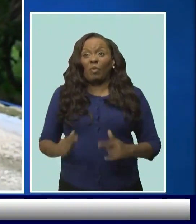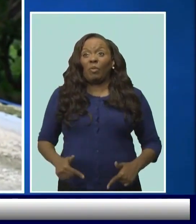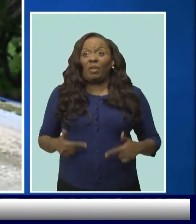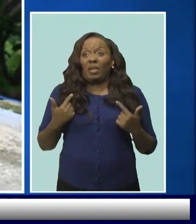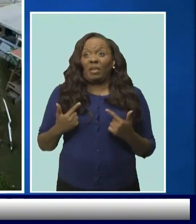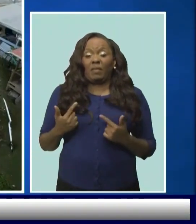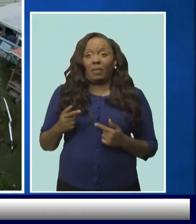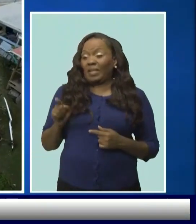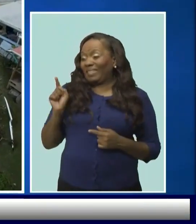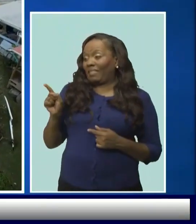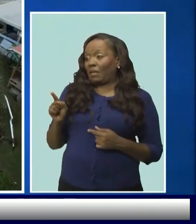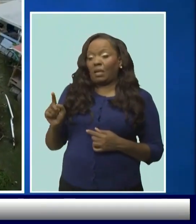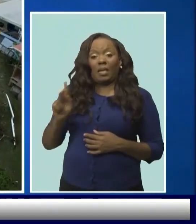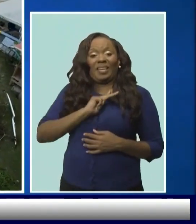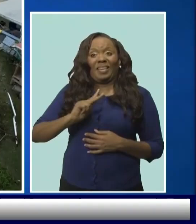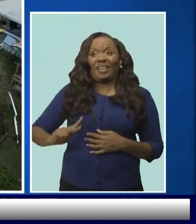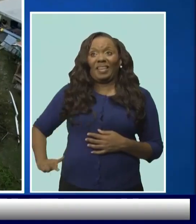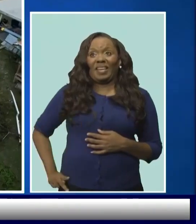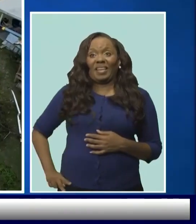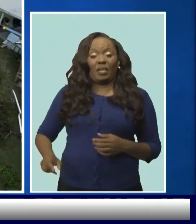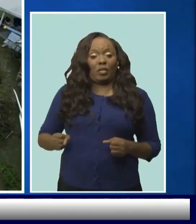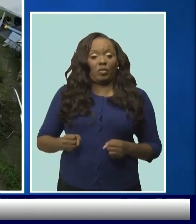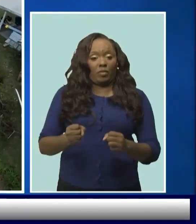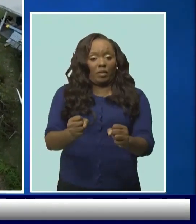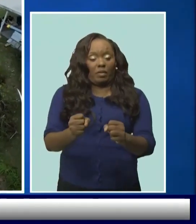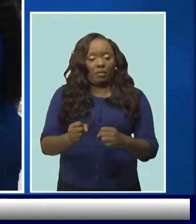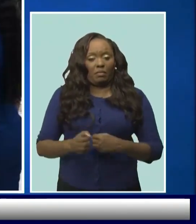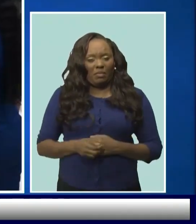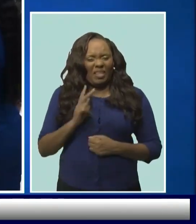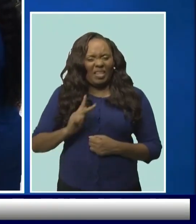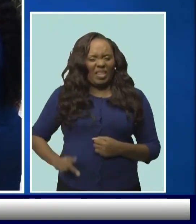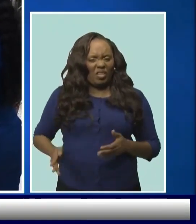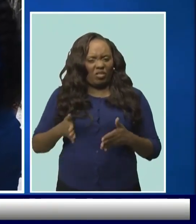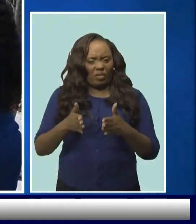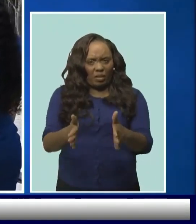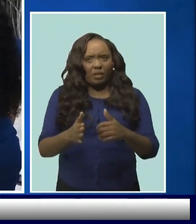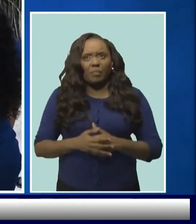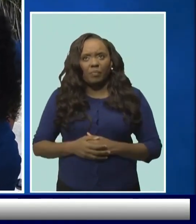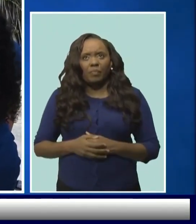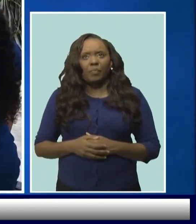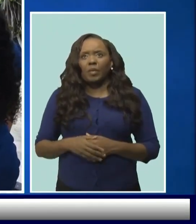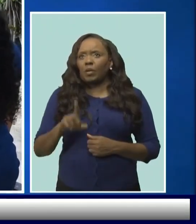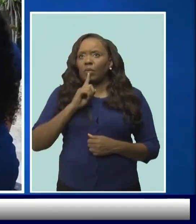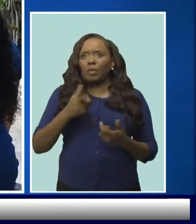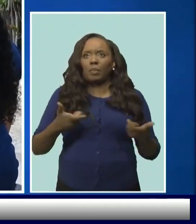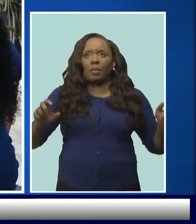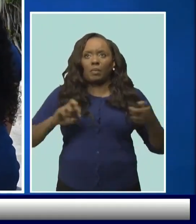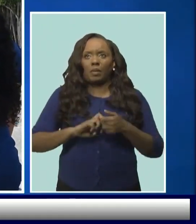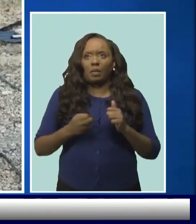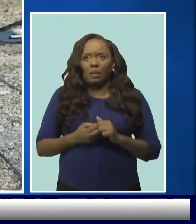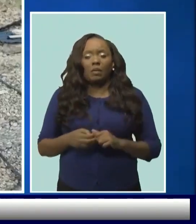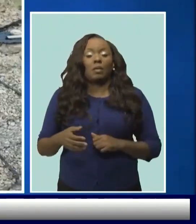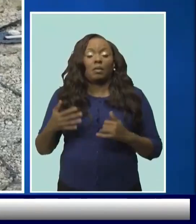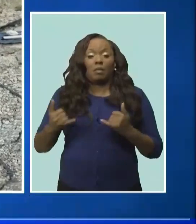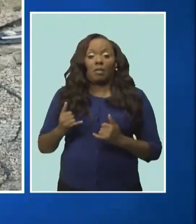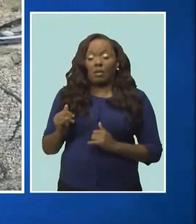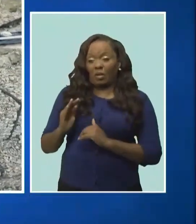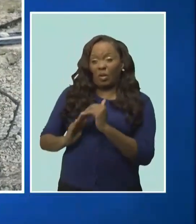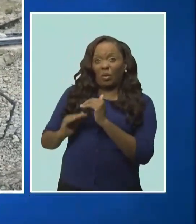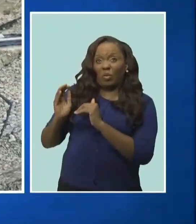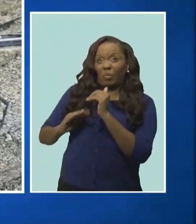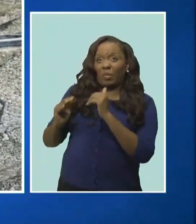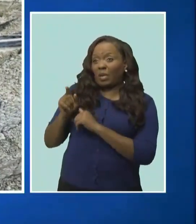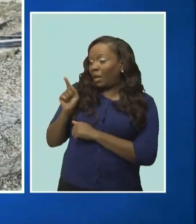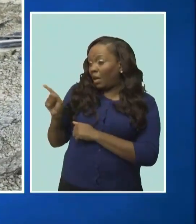land slippage issue they are facing to be urgently addressed. According to them, the construction of gabions to stabilize the